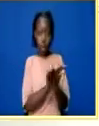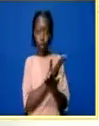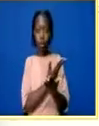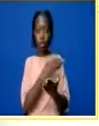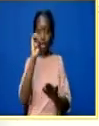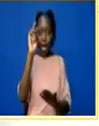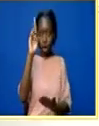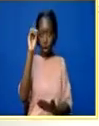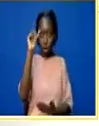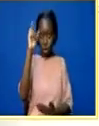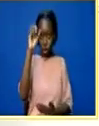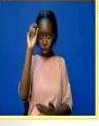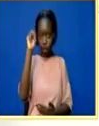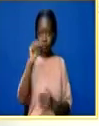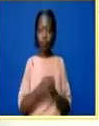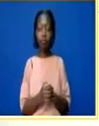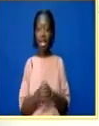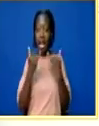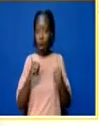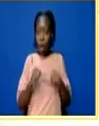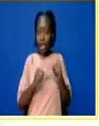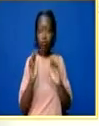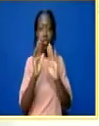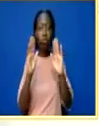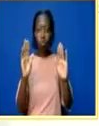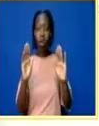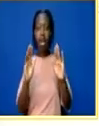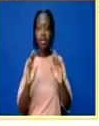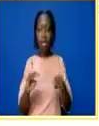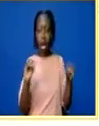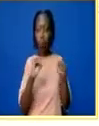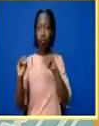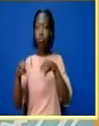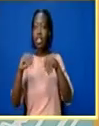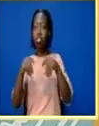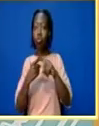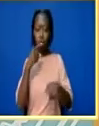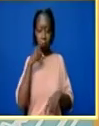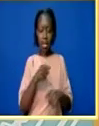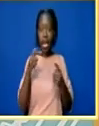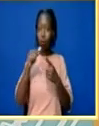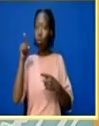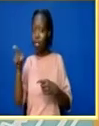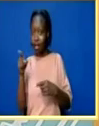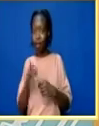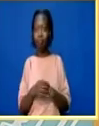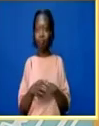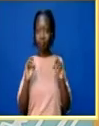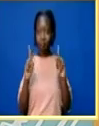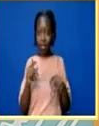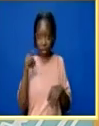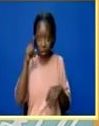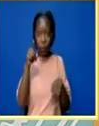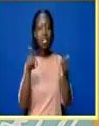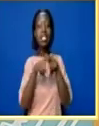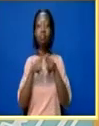soil. Okay. So your activity of carrying it away. So, guys, just know you are an agent of soil